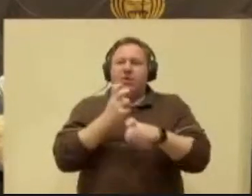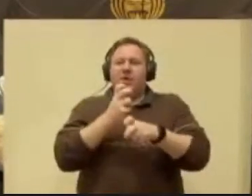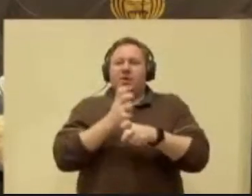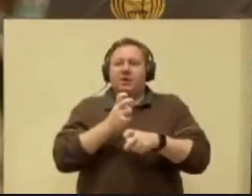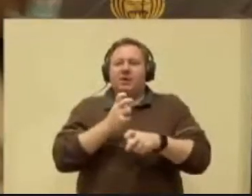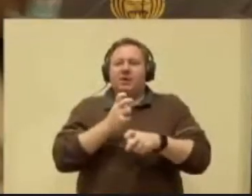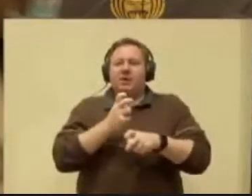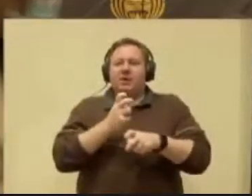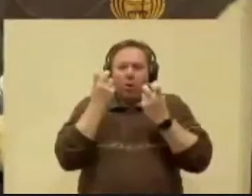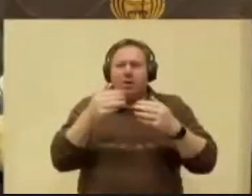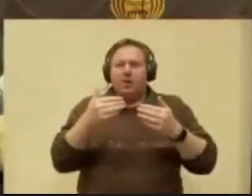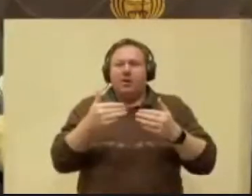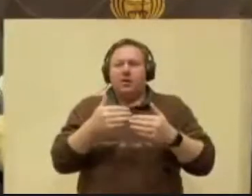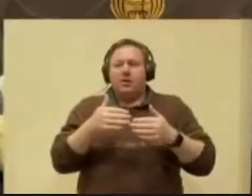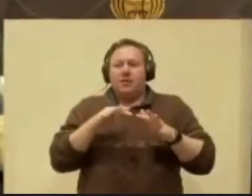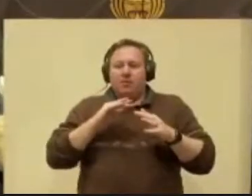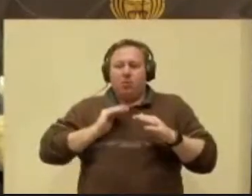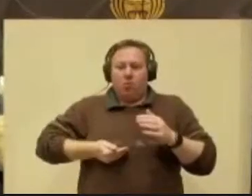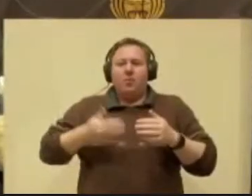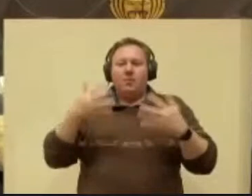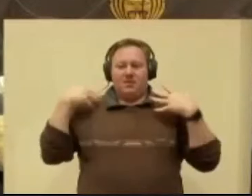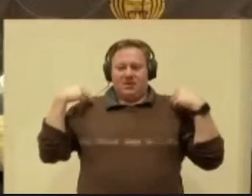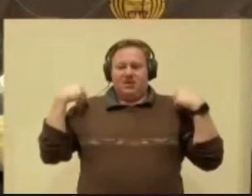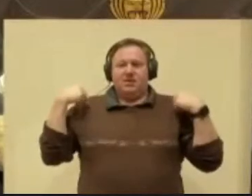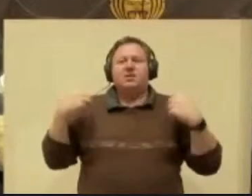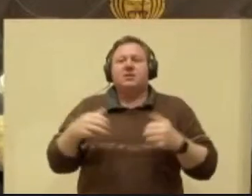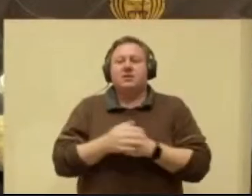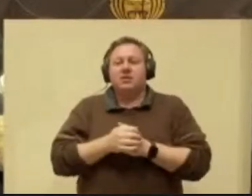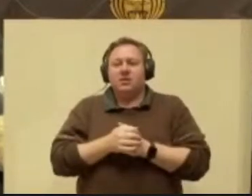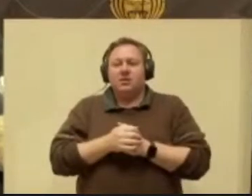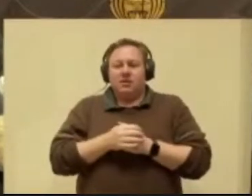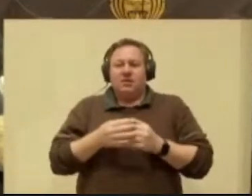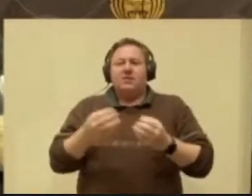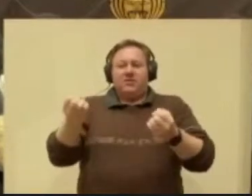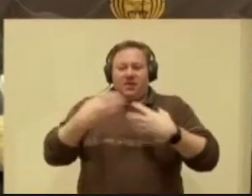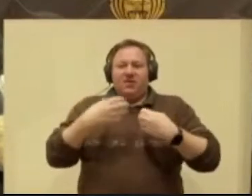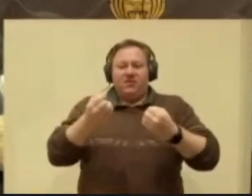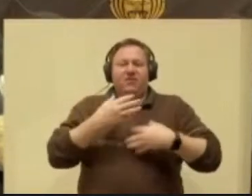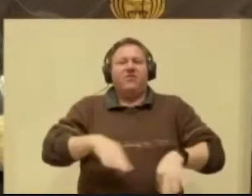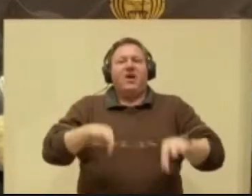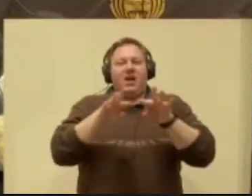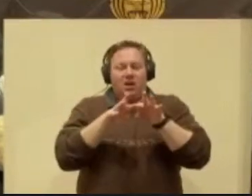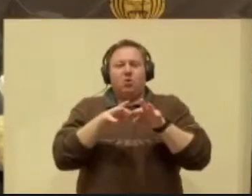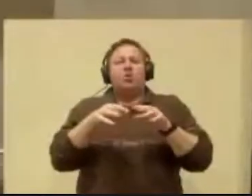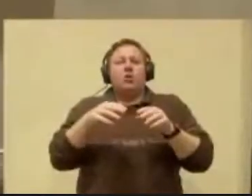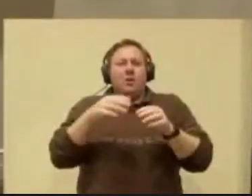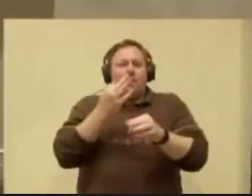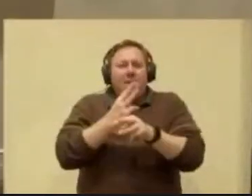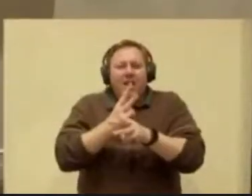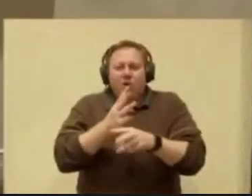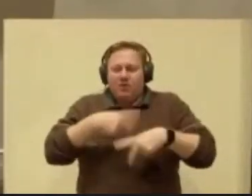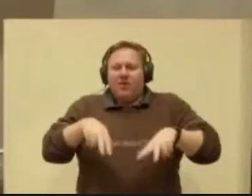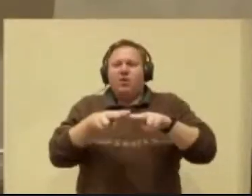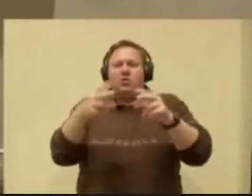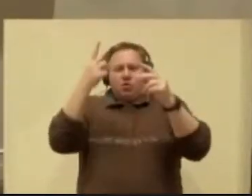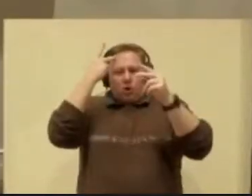people whom we know that they've got values in parenting let's impart the knowledge of what is parenting